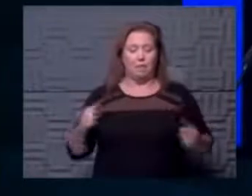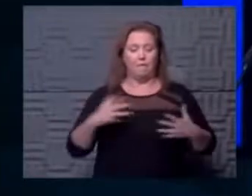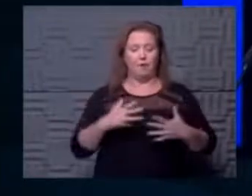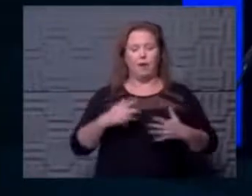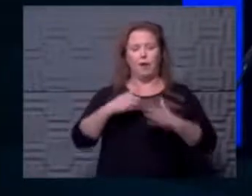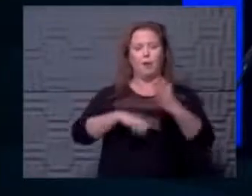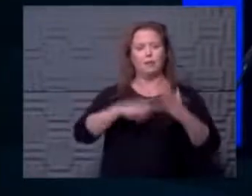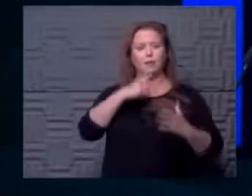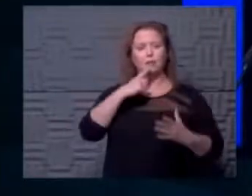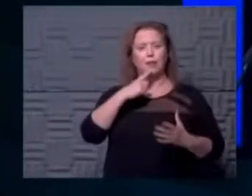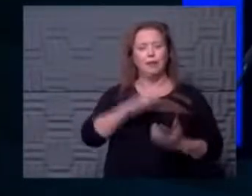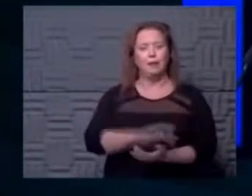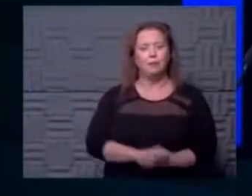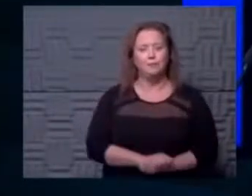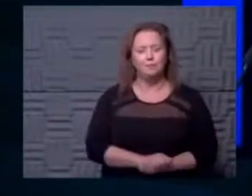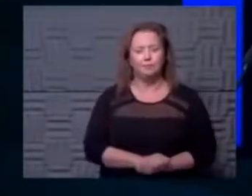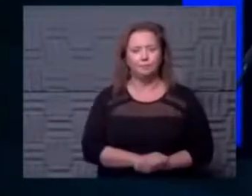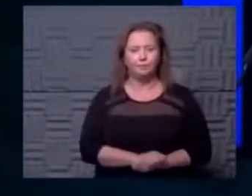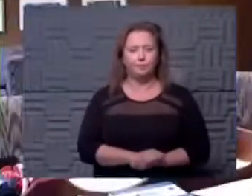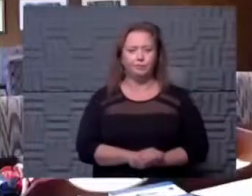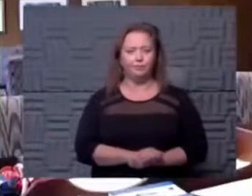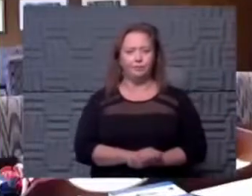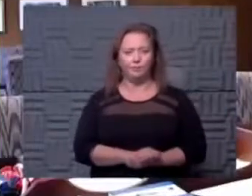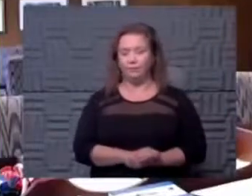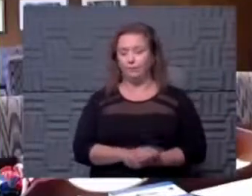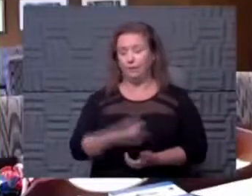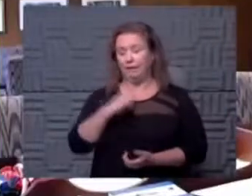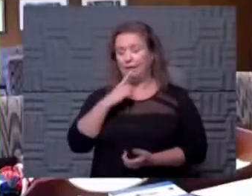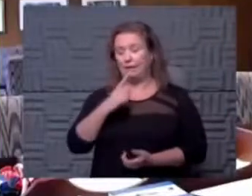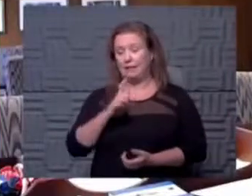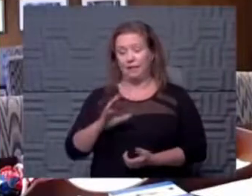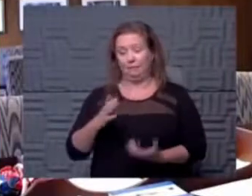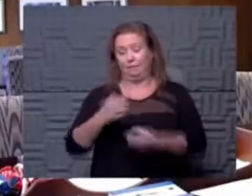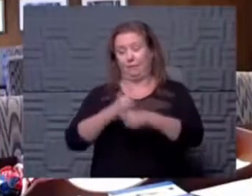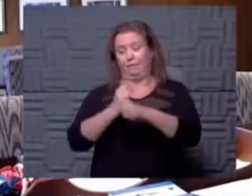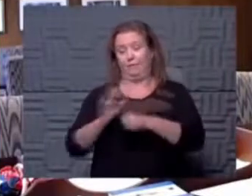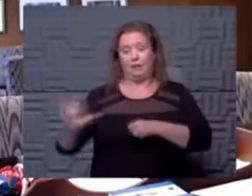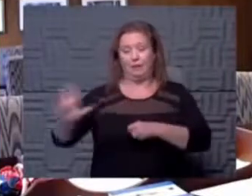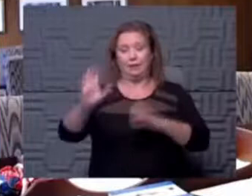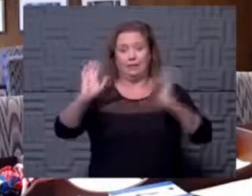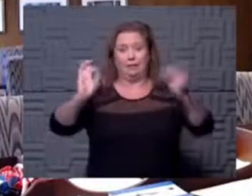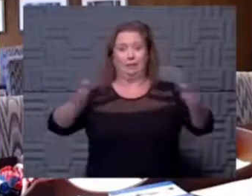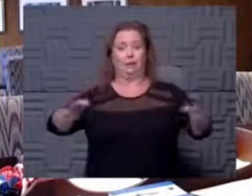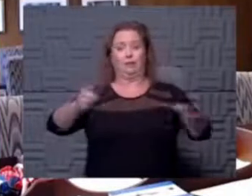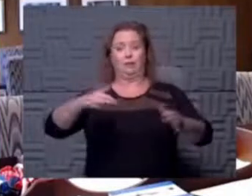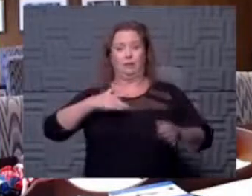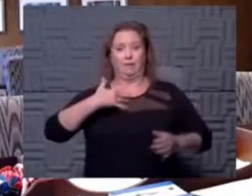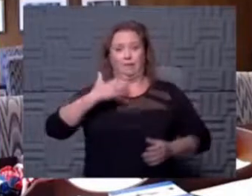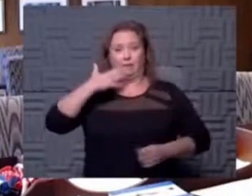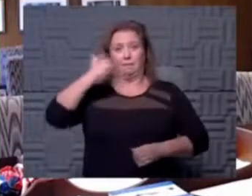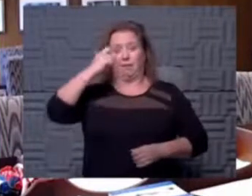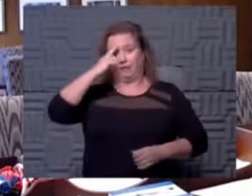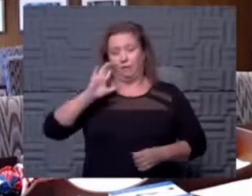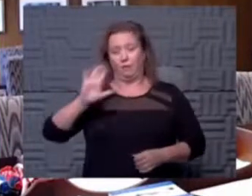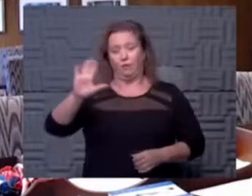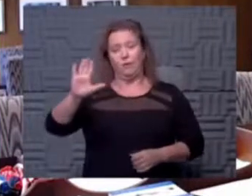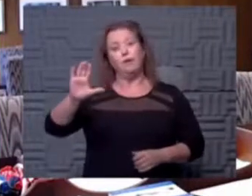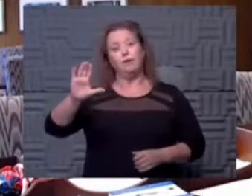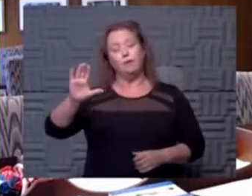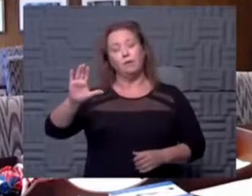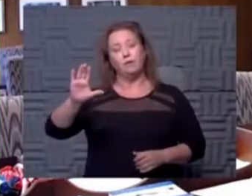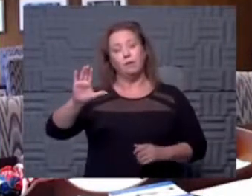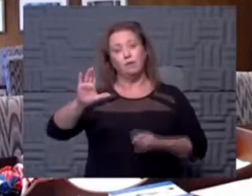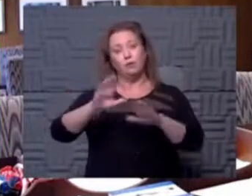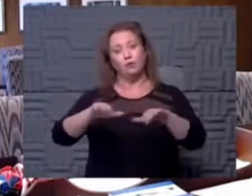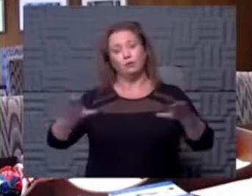do you tell them? Well, I tell them they have to make the decision they think is best for